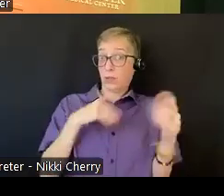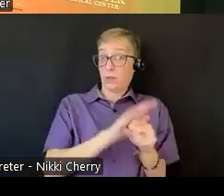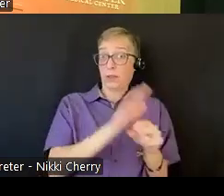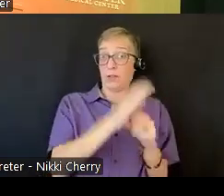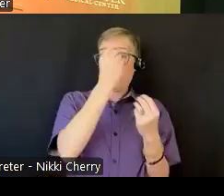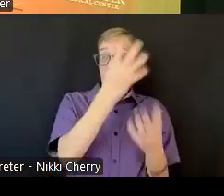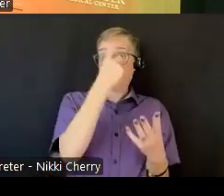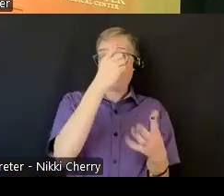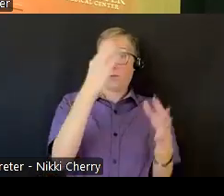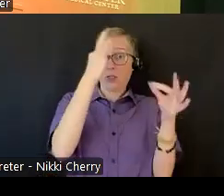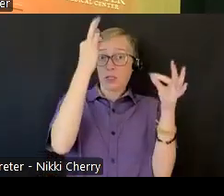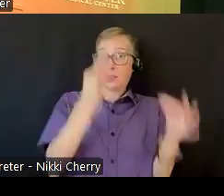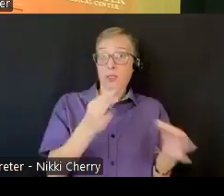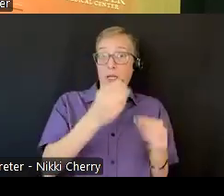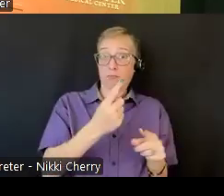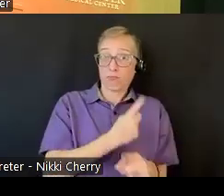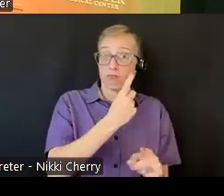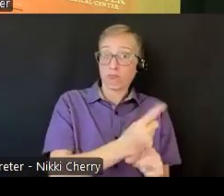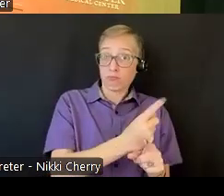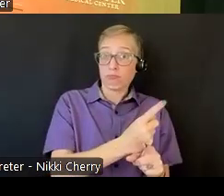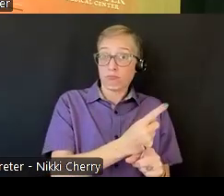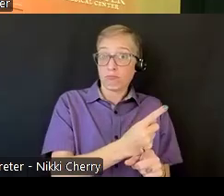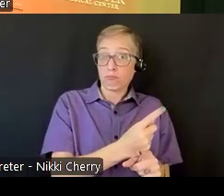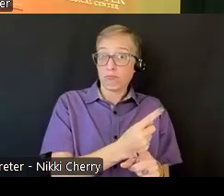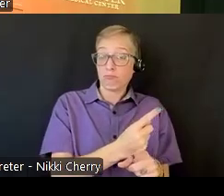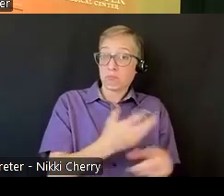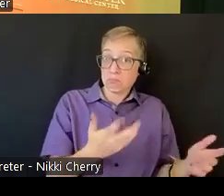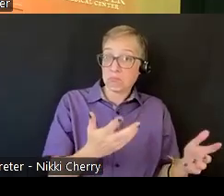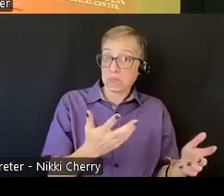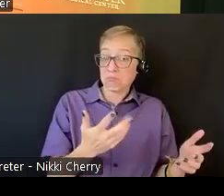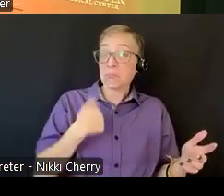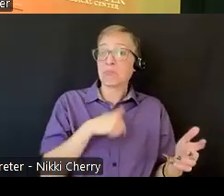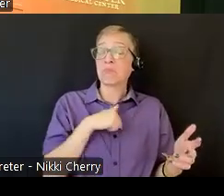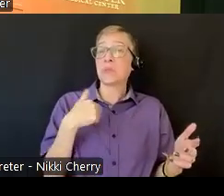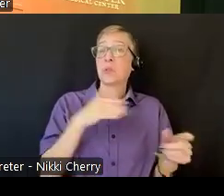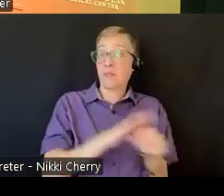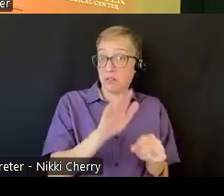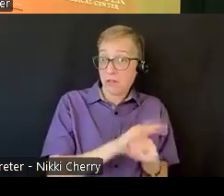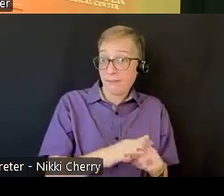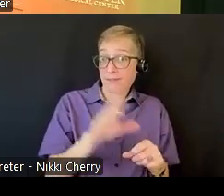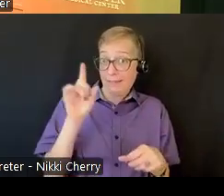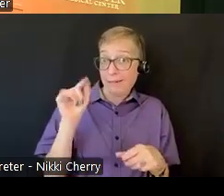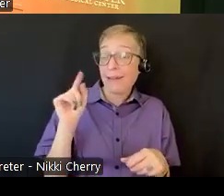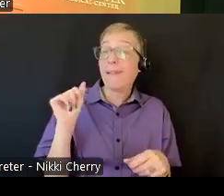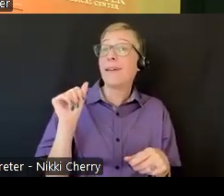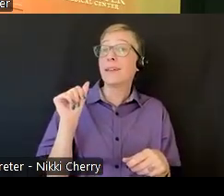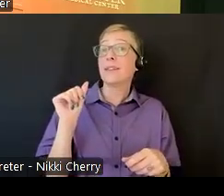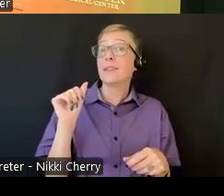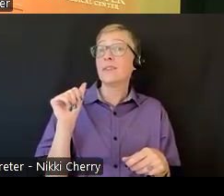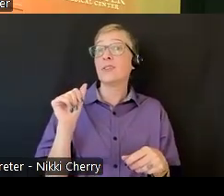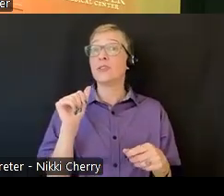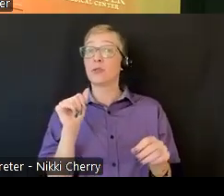make the decisions with the right timing? And do we have enough data to be able to evaluate an